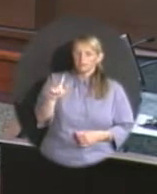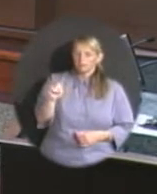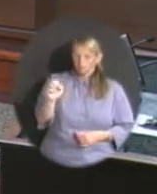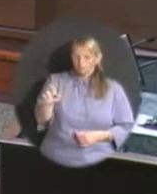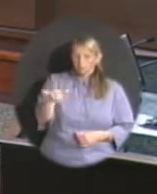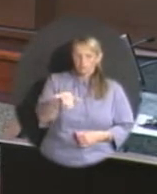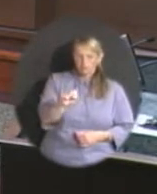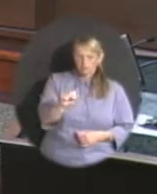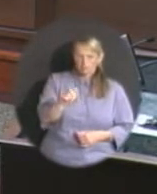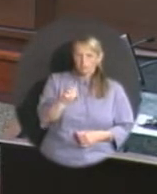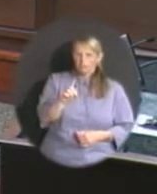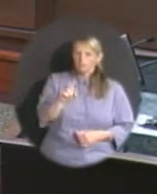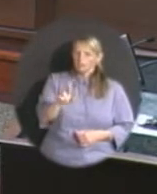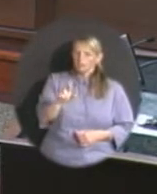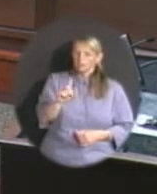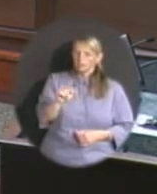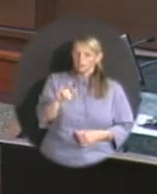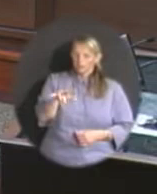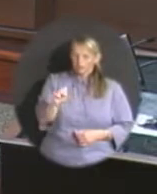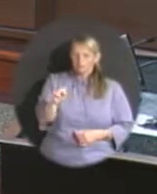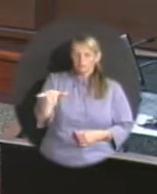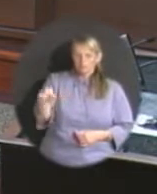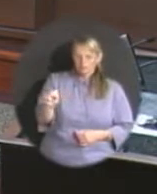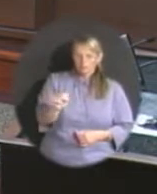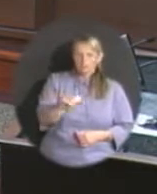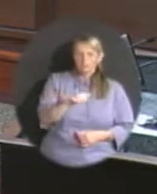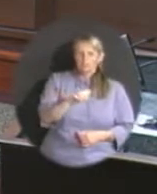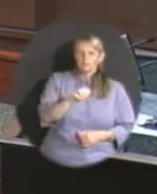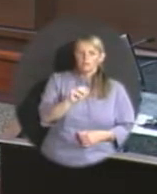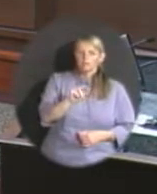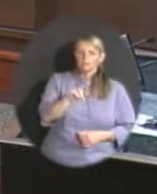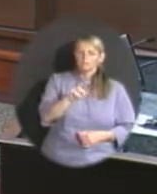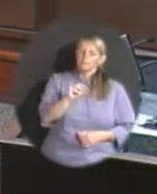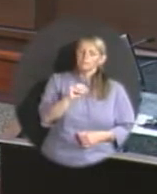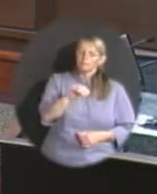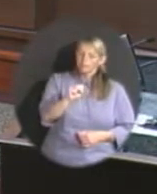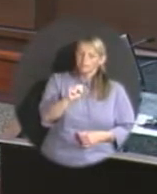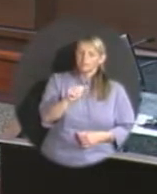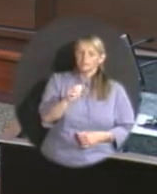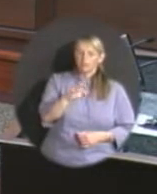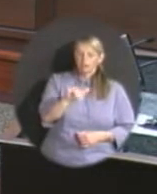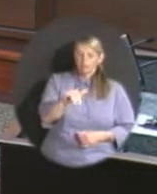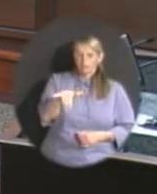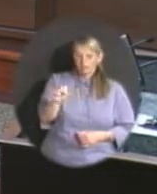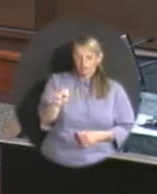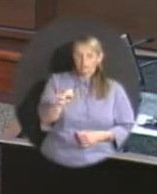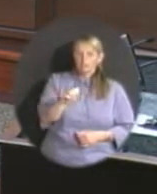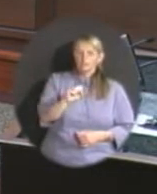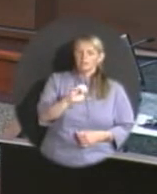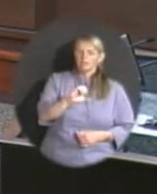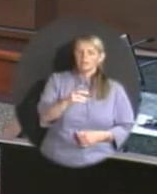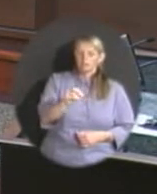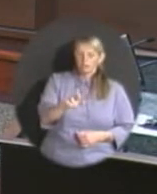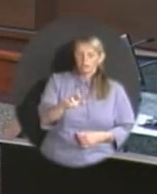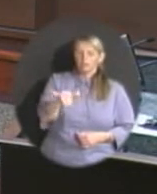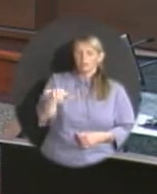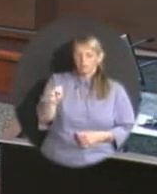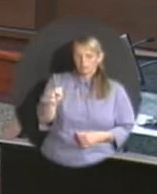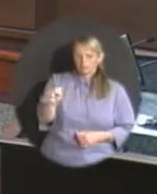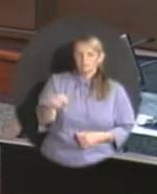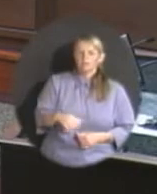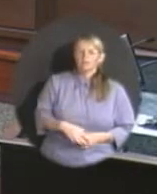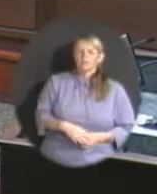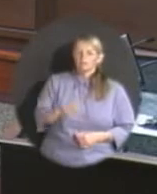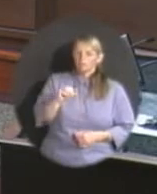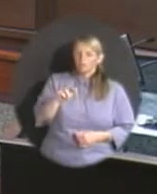Yes. Ms. Ashley, Yes. Mr. Shear. Yes. Okay. So Ms. Martin is elected to serve as